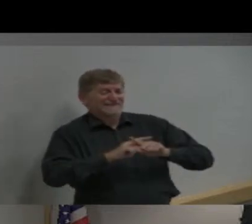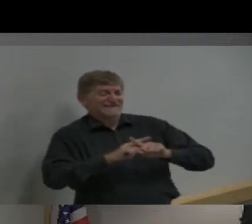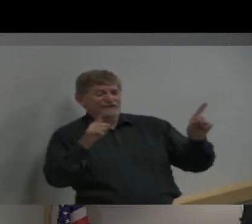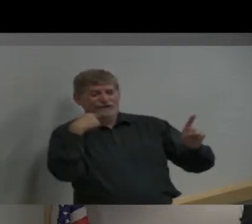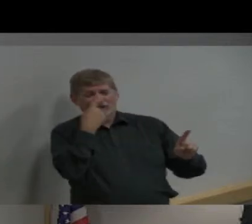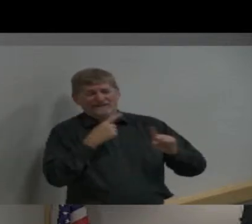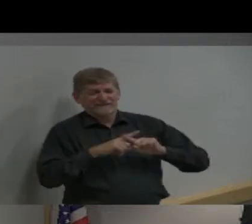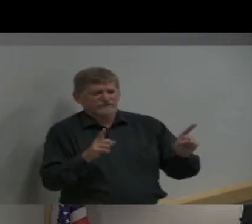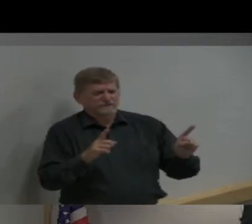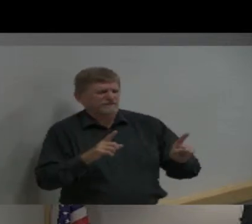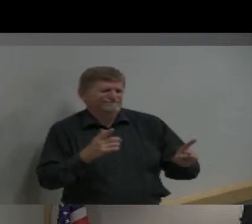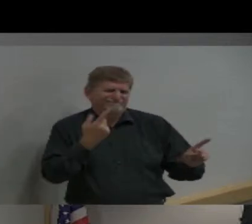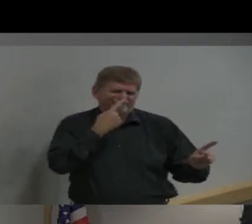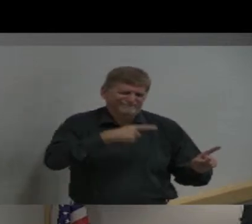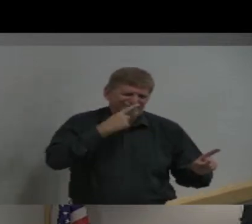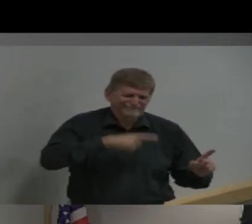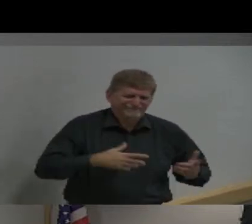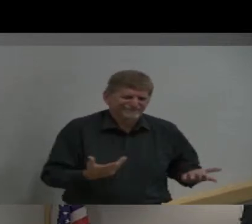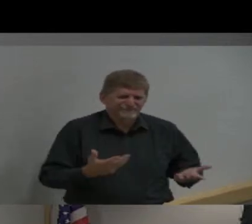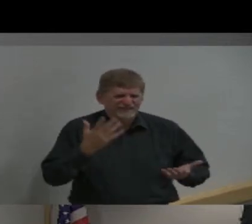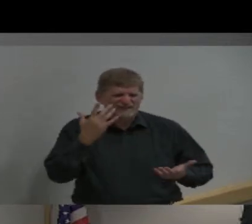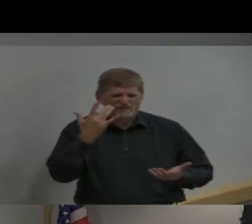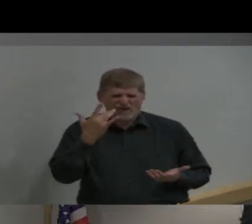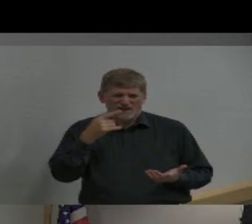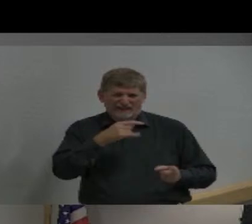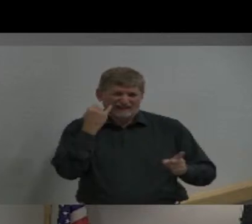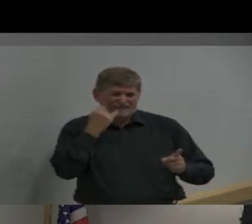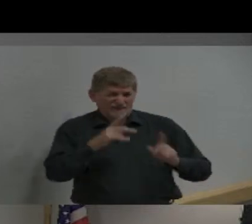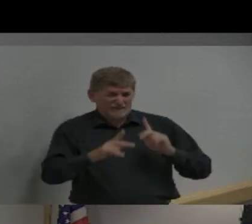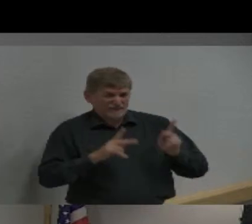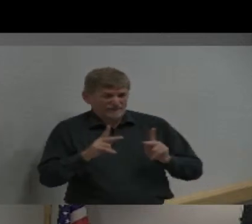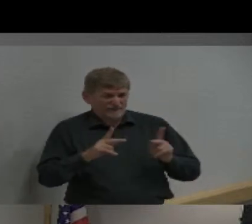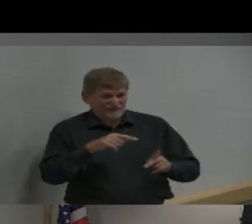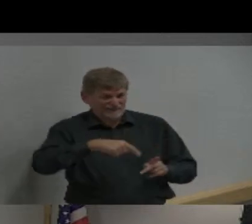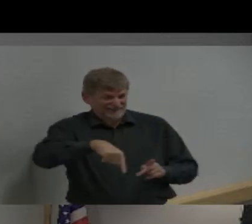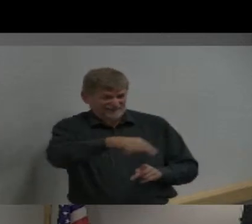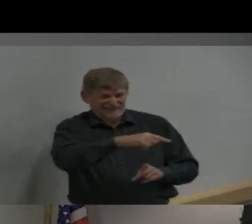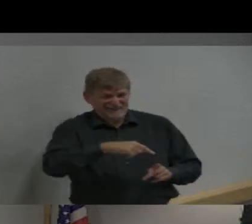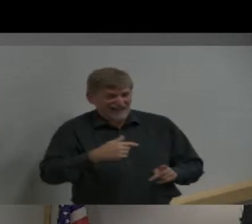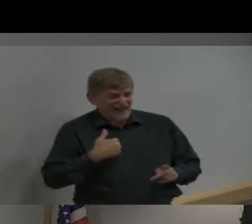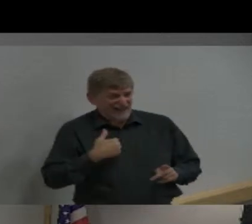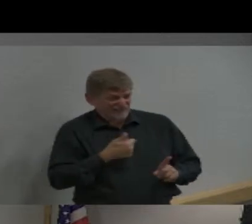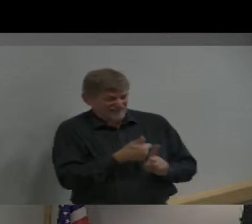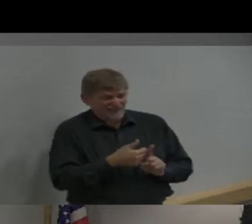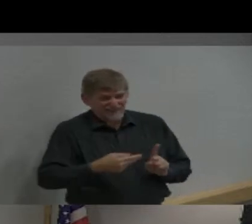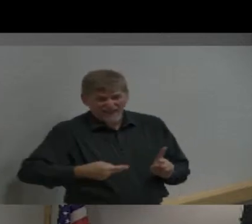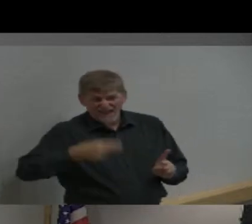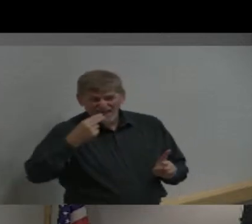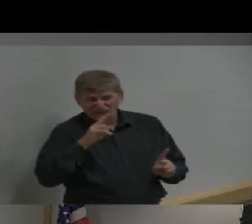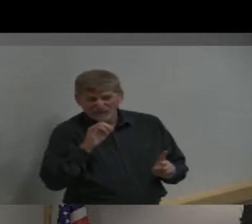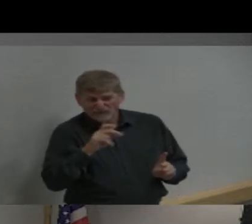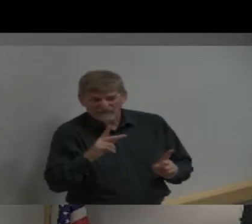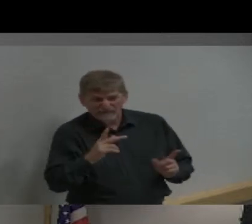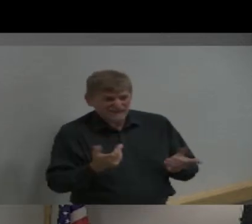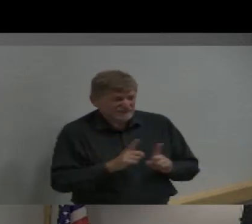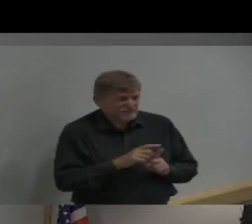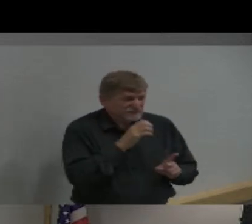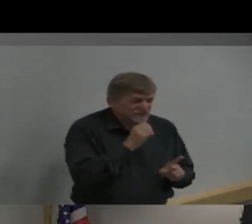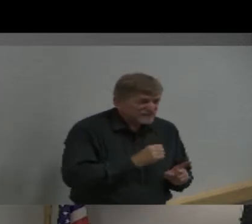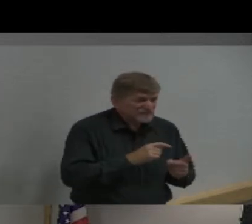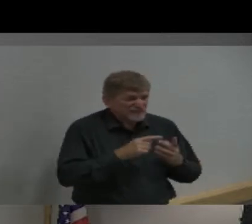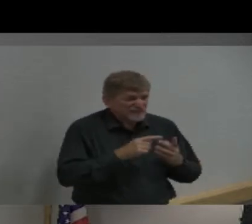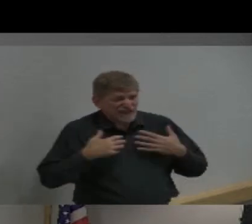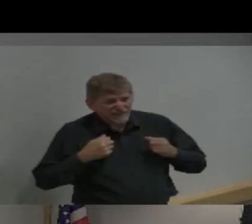your extended family or group that are in a higher risk category. You really need to approach these holiday